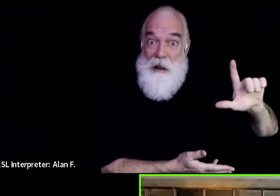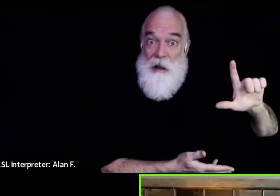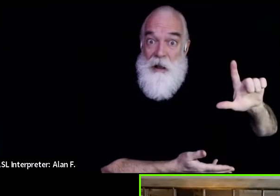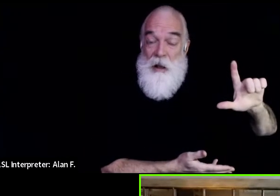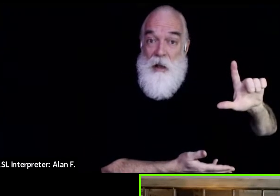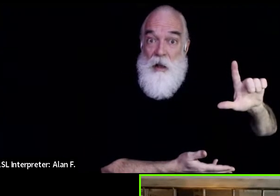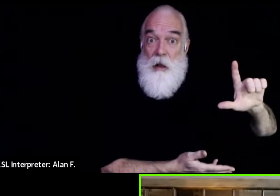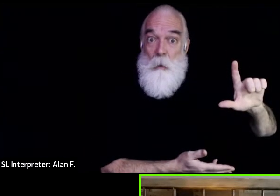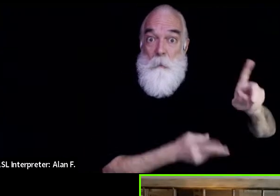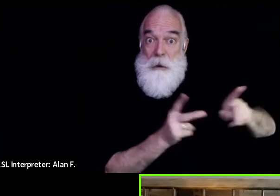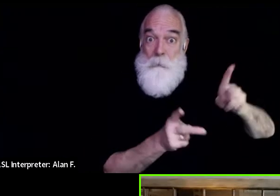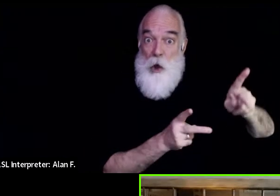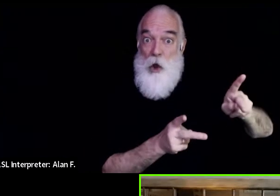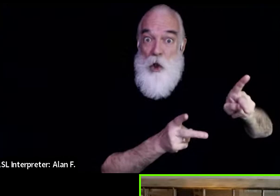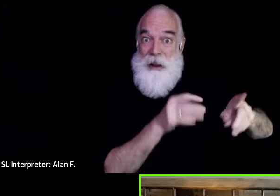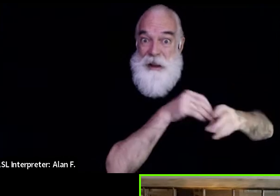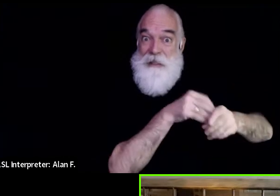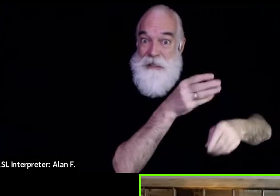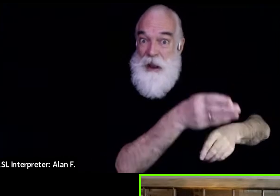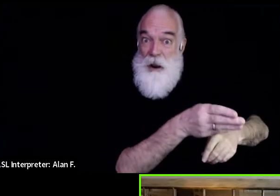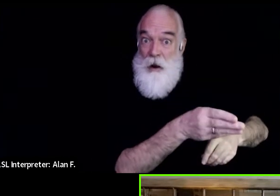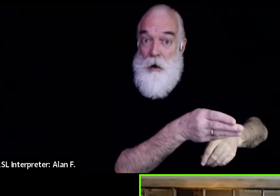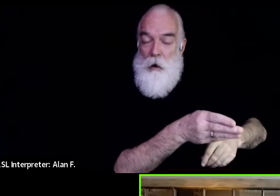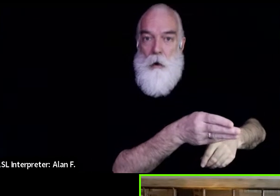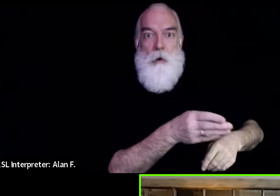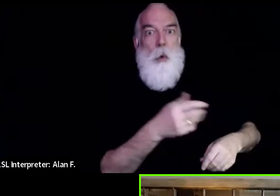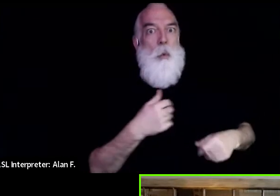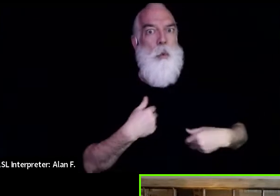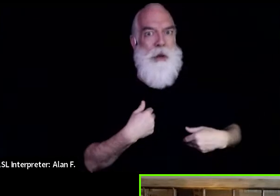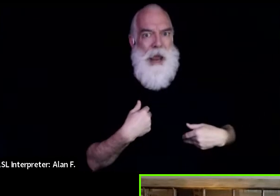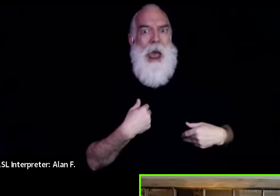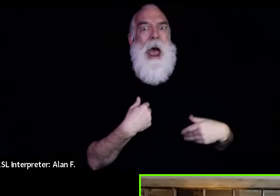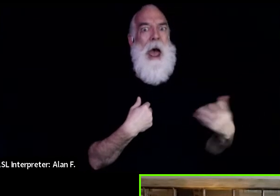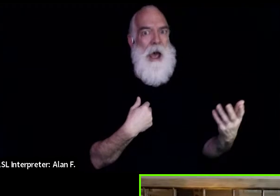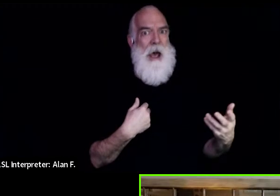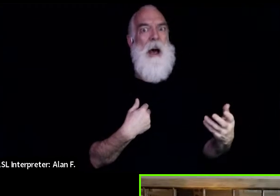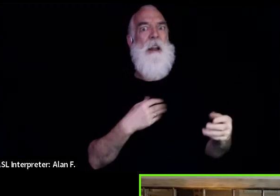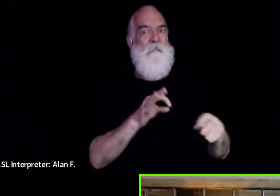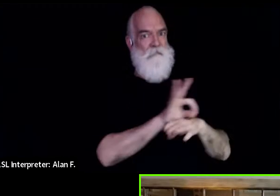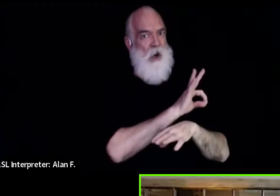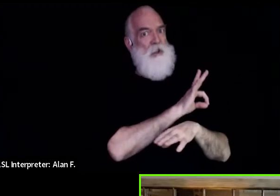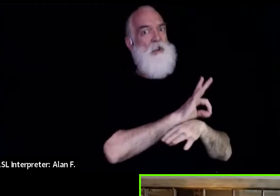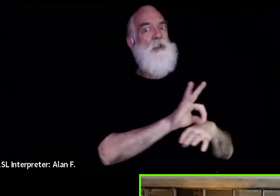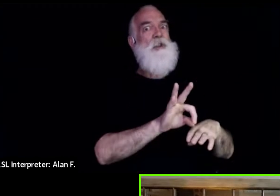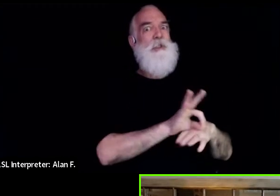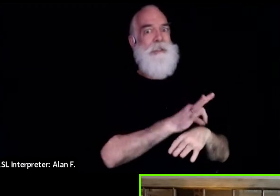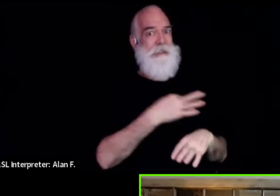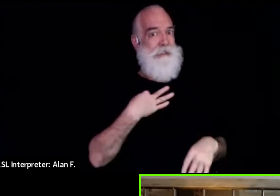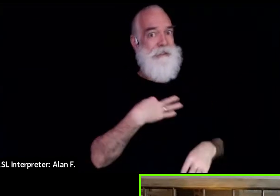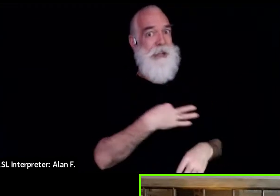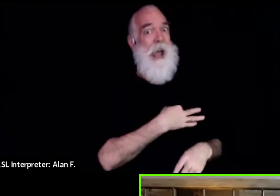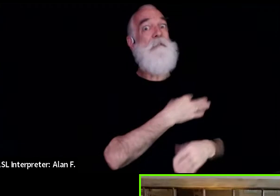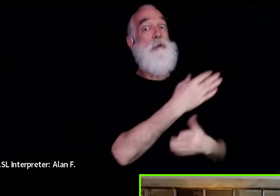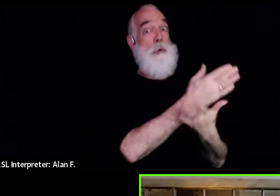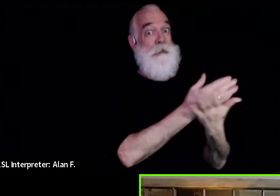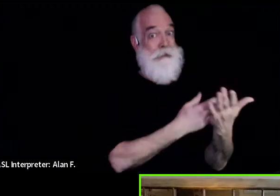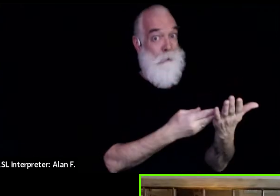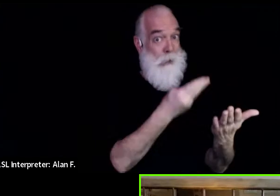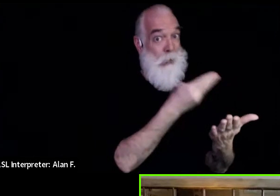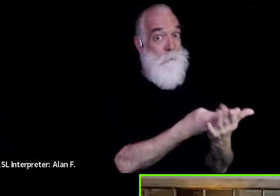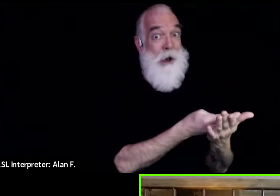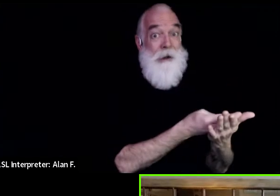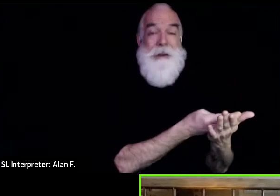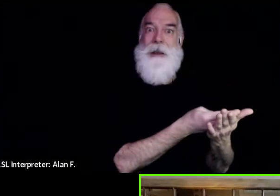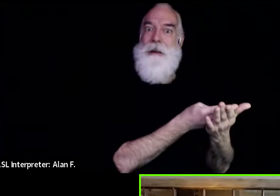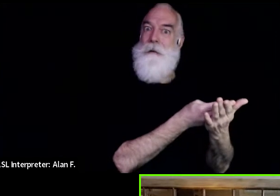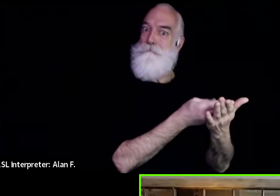were able to divert funds from that corrections department to put back towards some of the